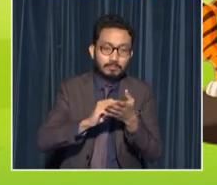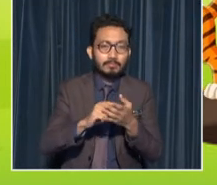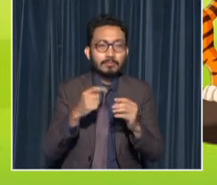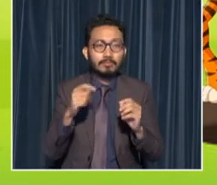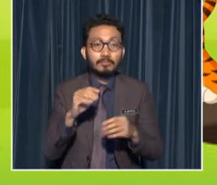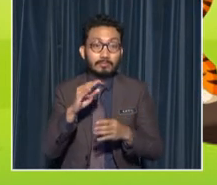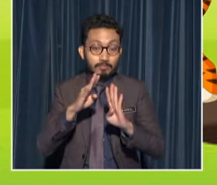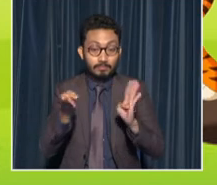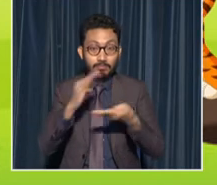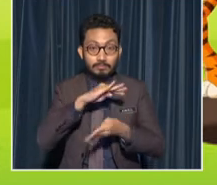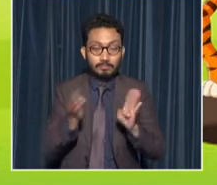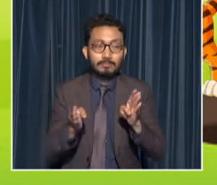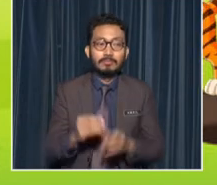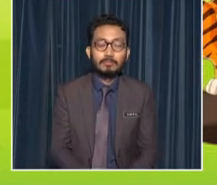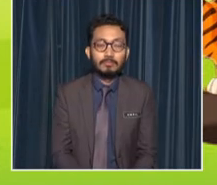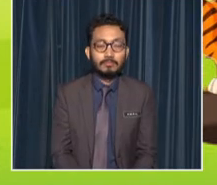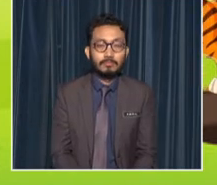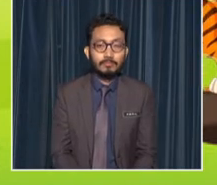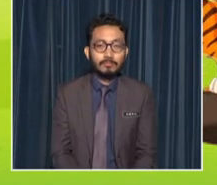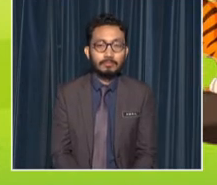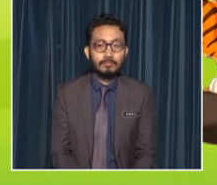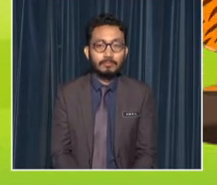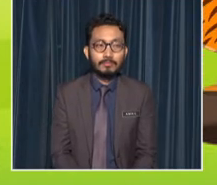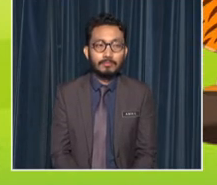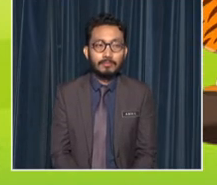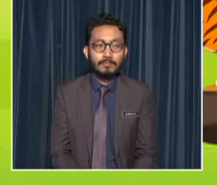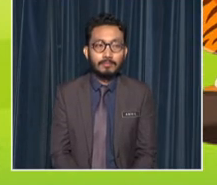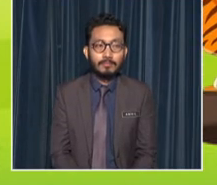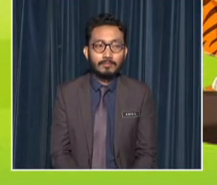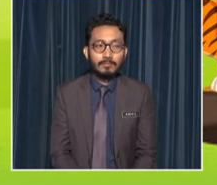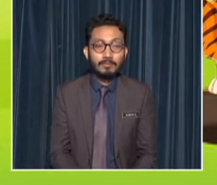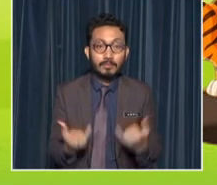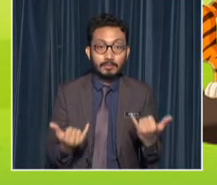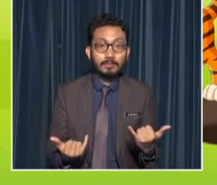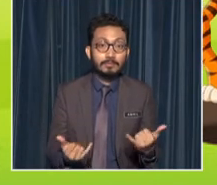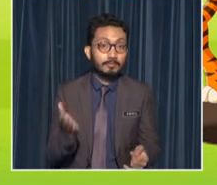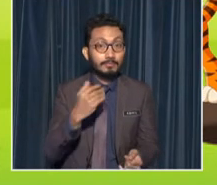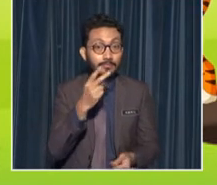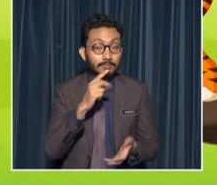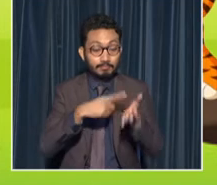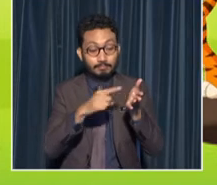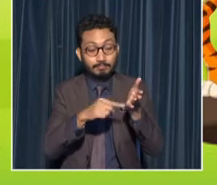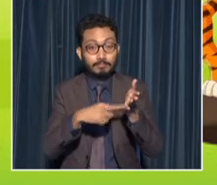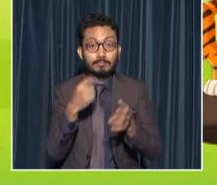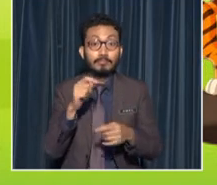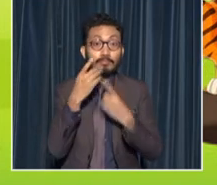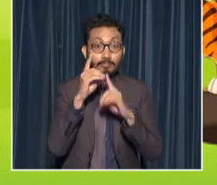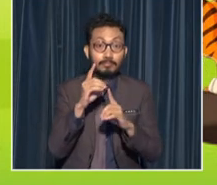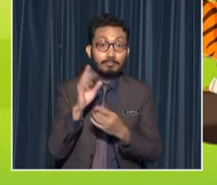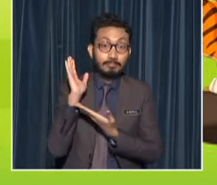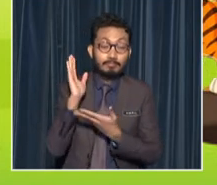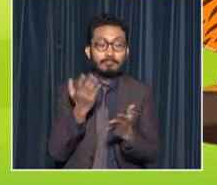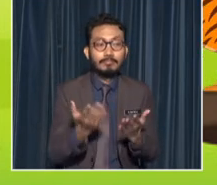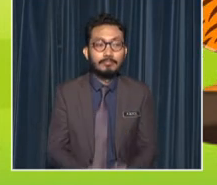in the boxes. Now, let's check the answers.